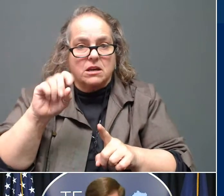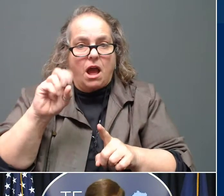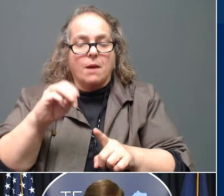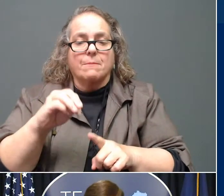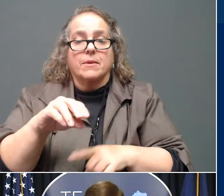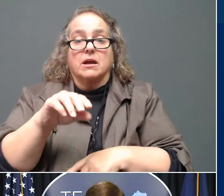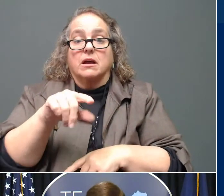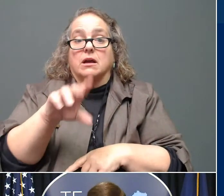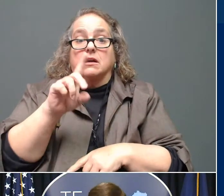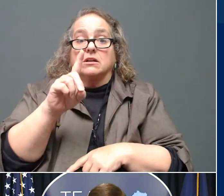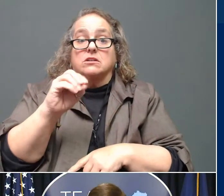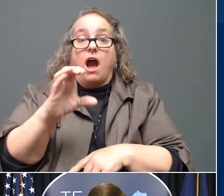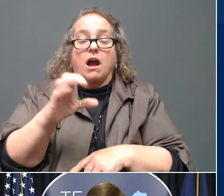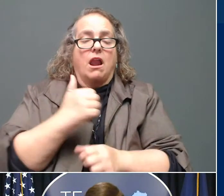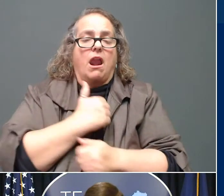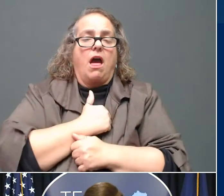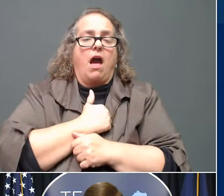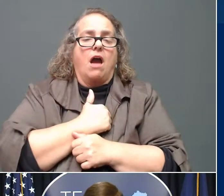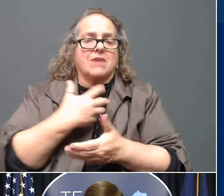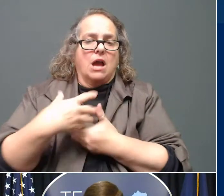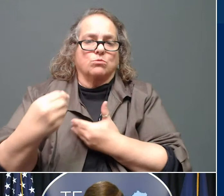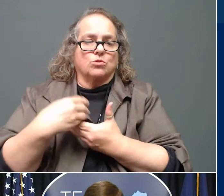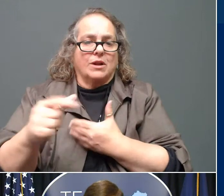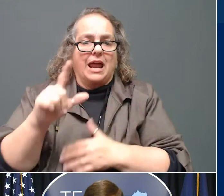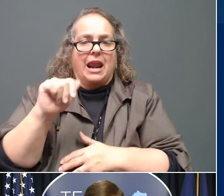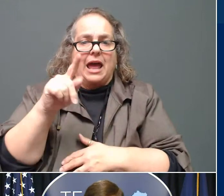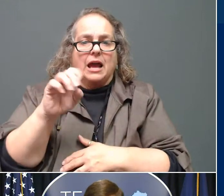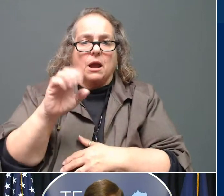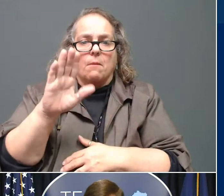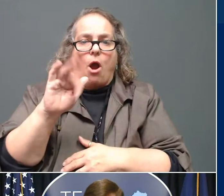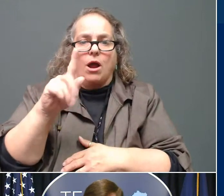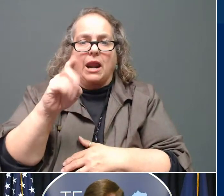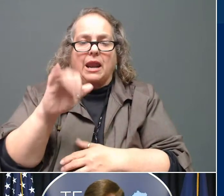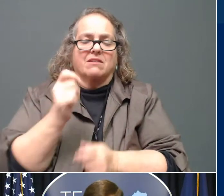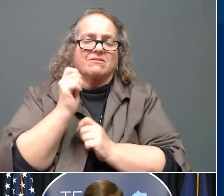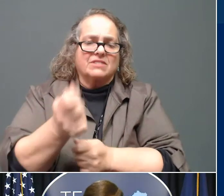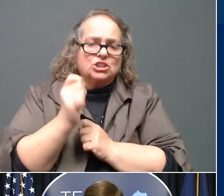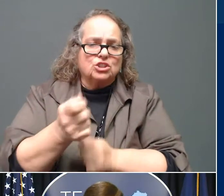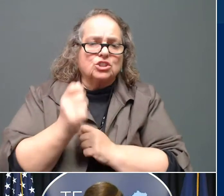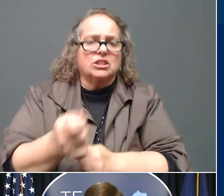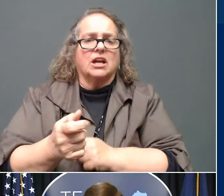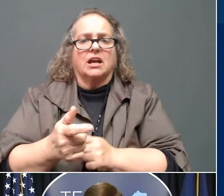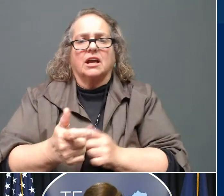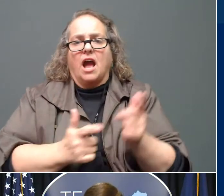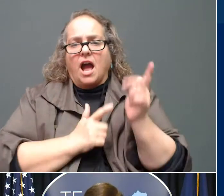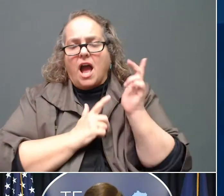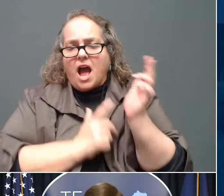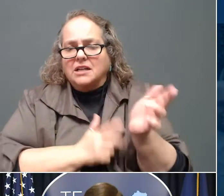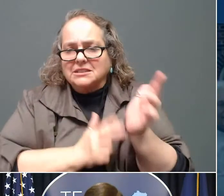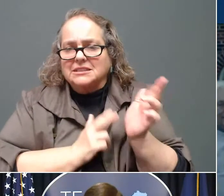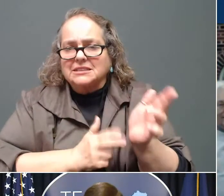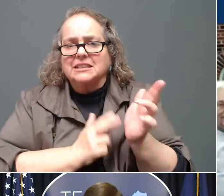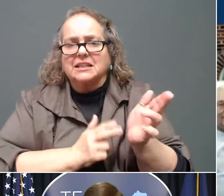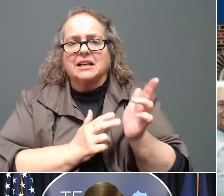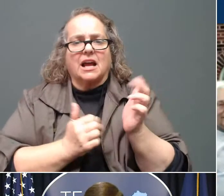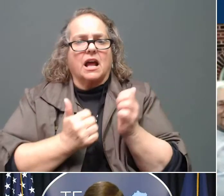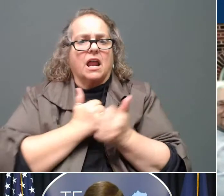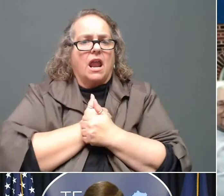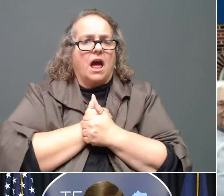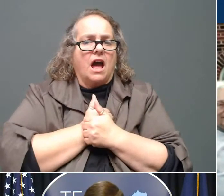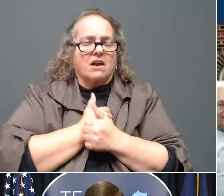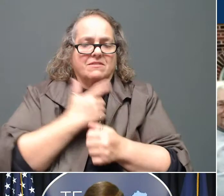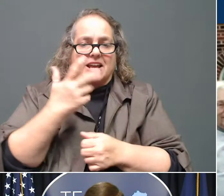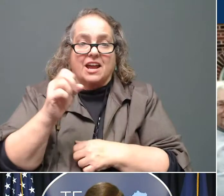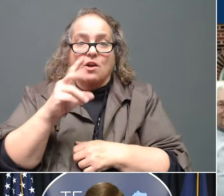heaven on earth. He shared his passion for fishing, camping, and hunting to anybody who'd listen. He was an amateur crappie tournament winner